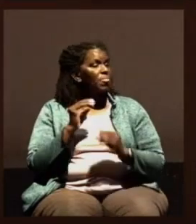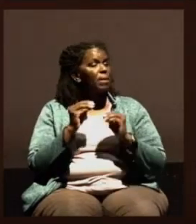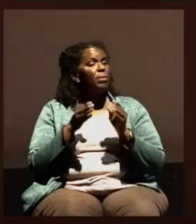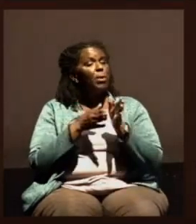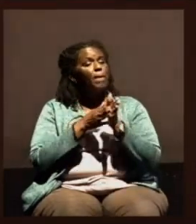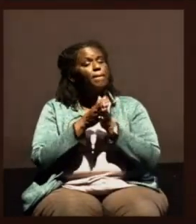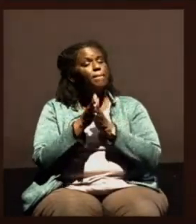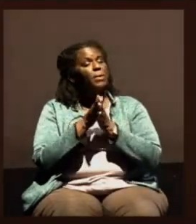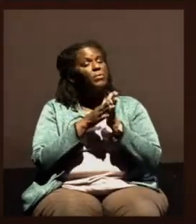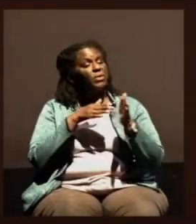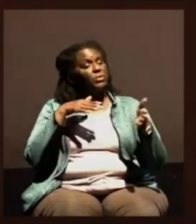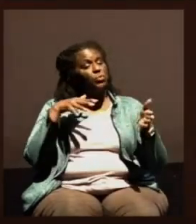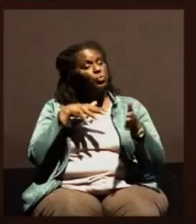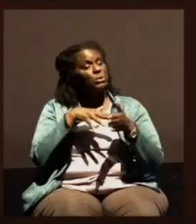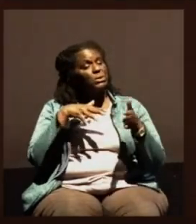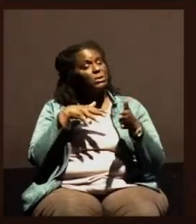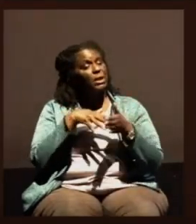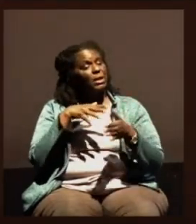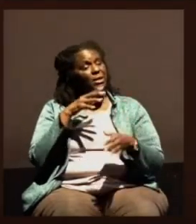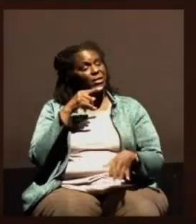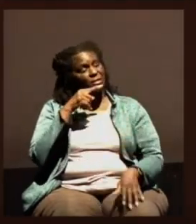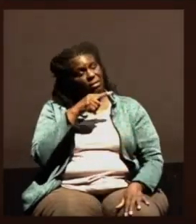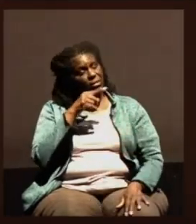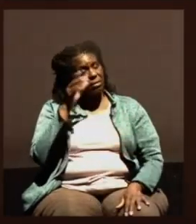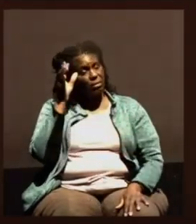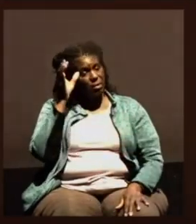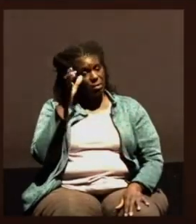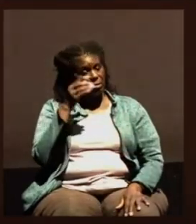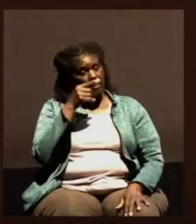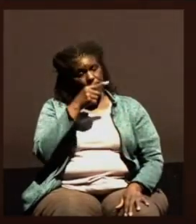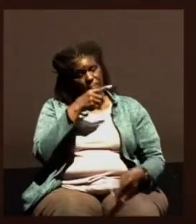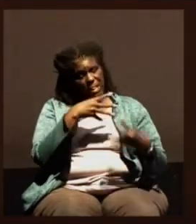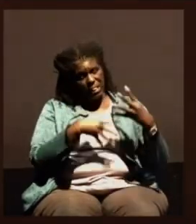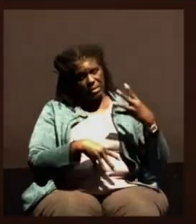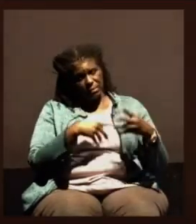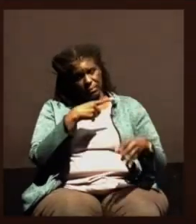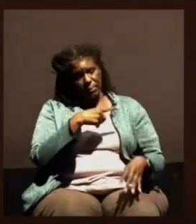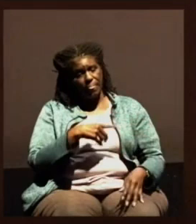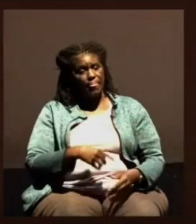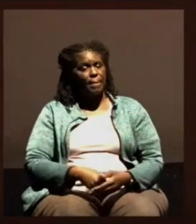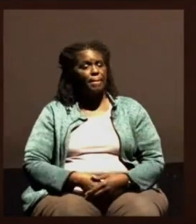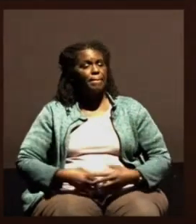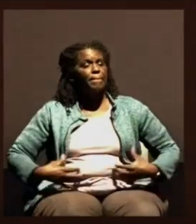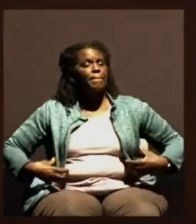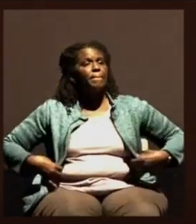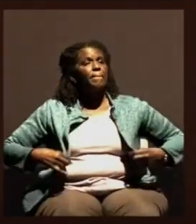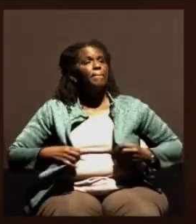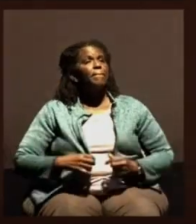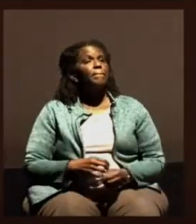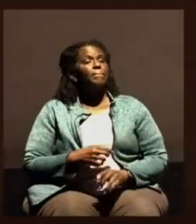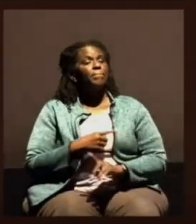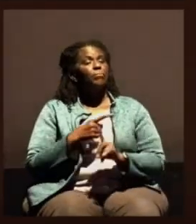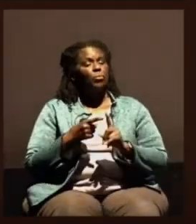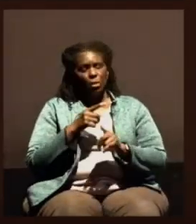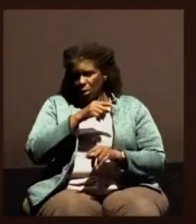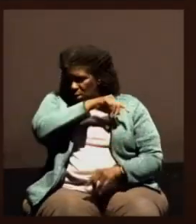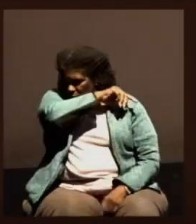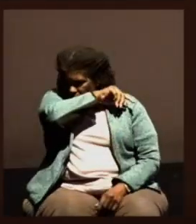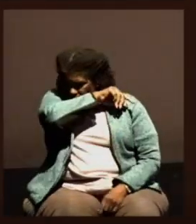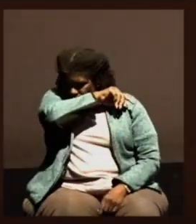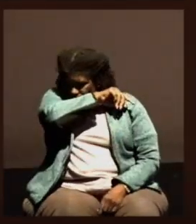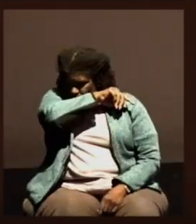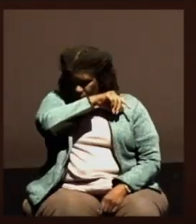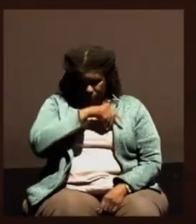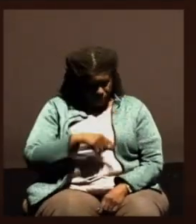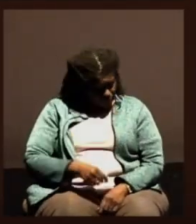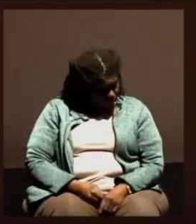fascination to even study these concepts in mathematics. But Even when you think that this is just